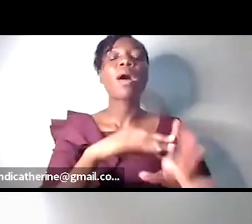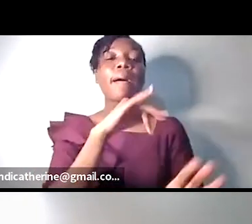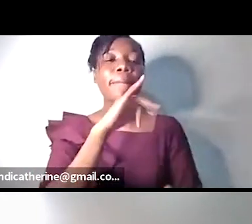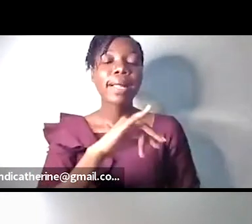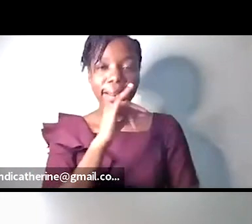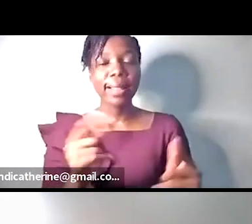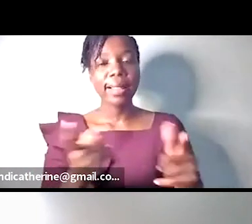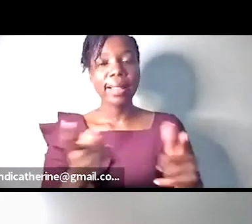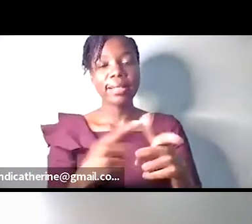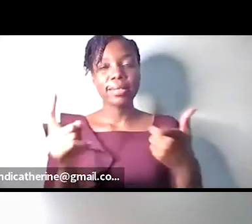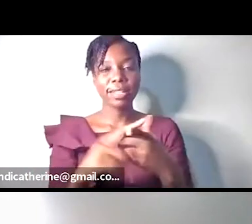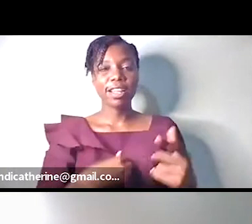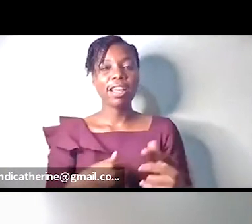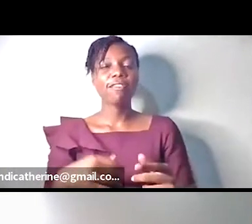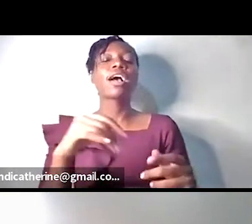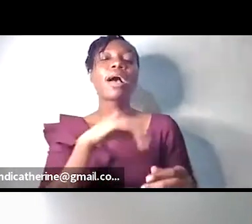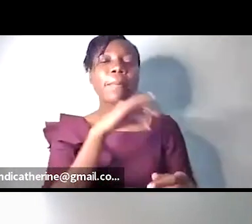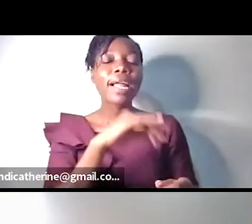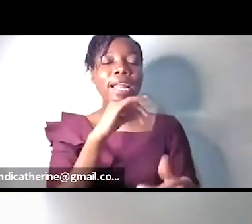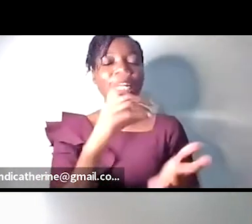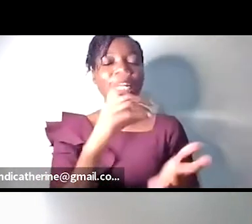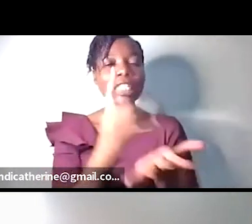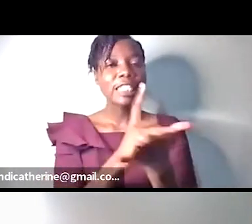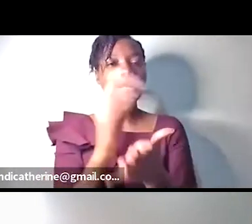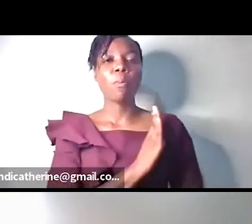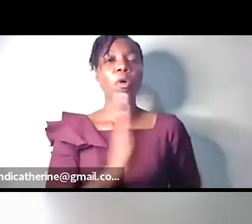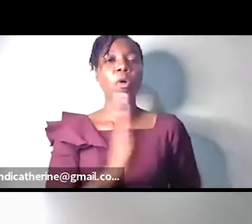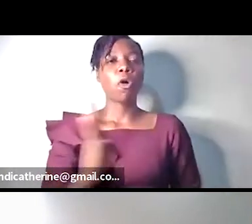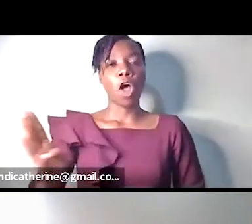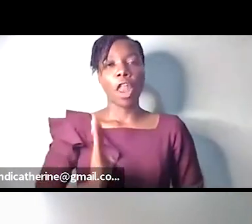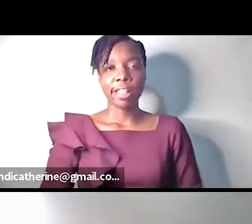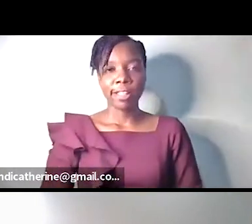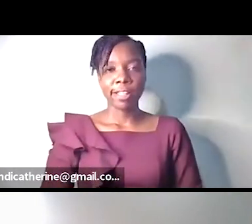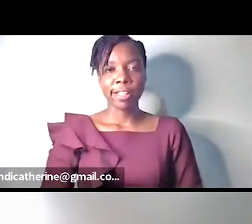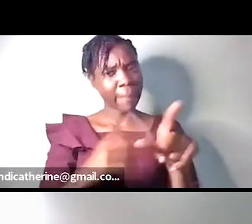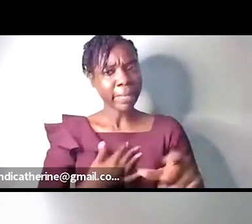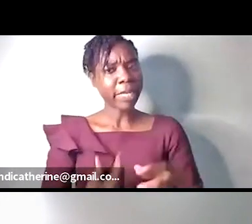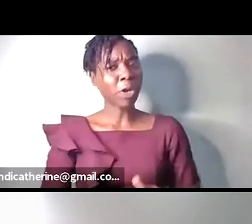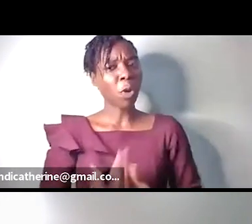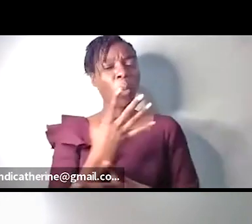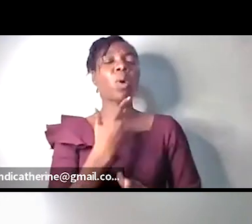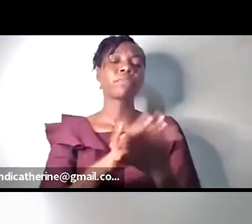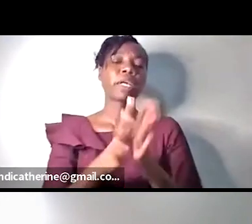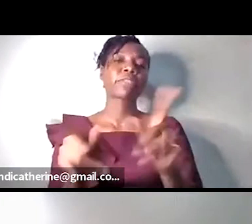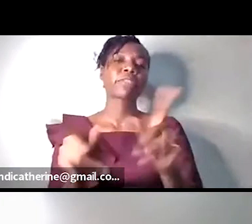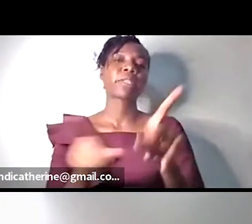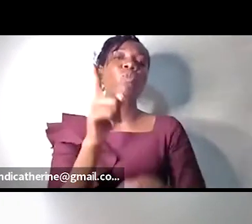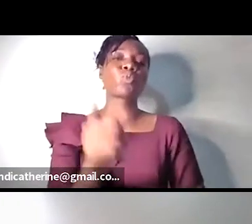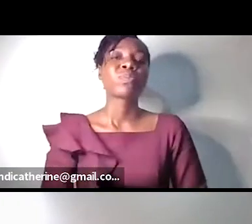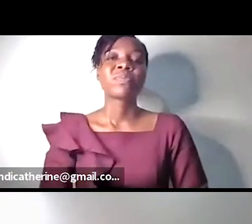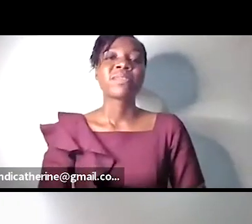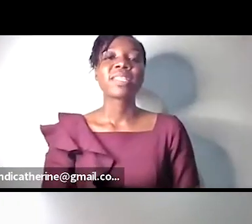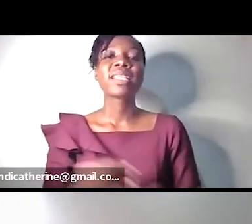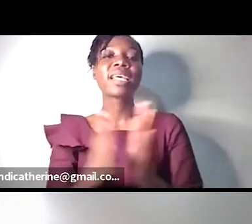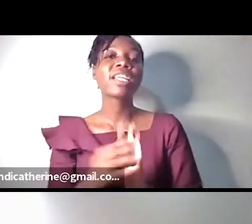and Kampala District Board. Hey, mommy. I want to be you when I grow up as well. But that is really, really amazing.